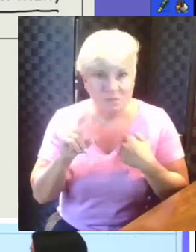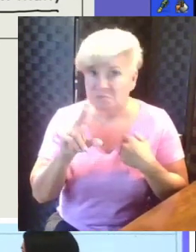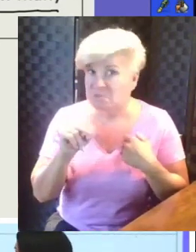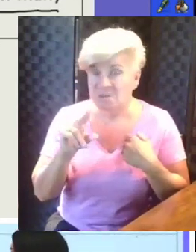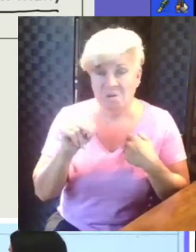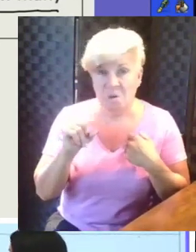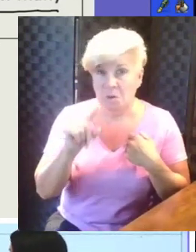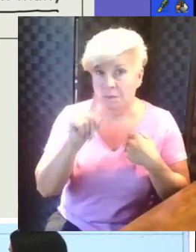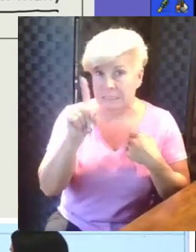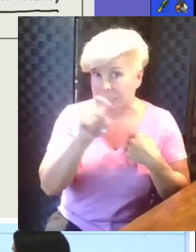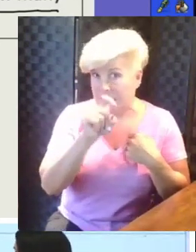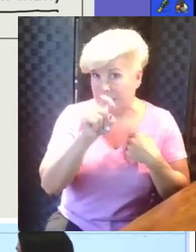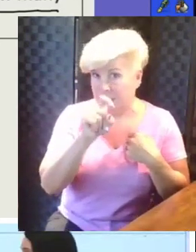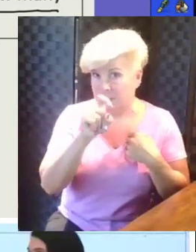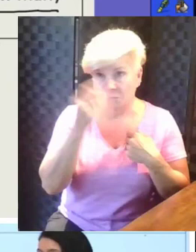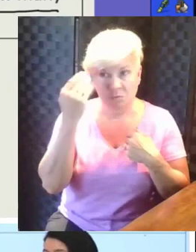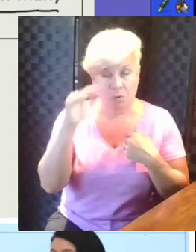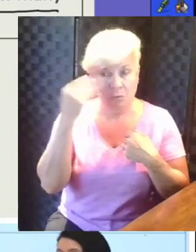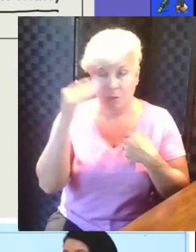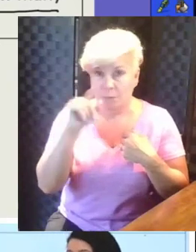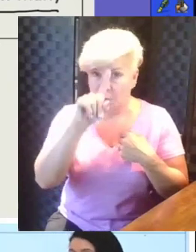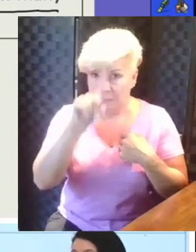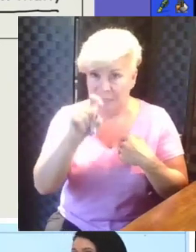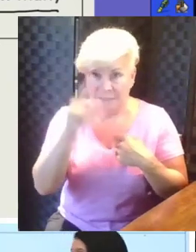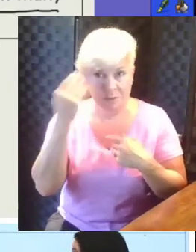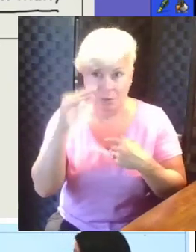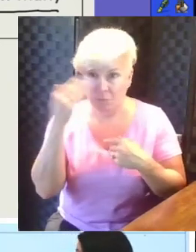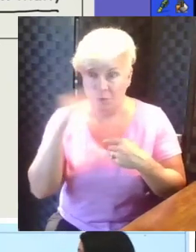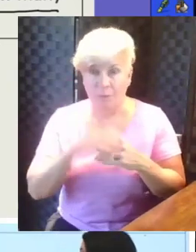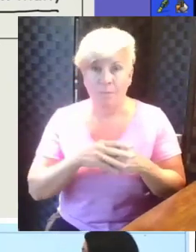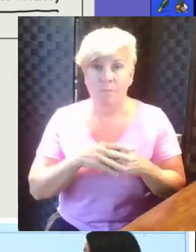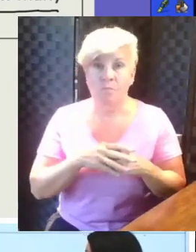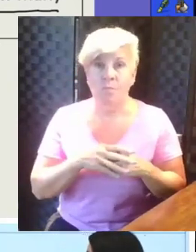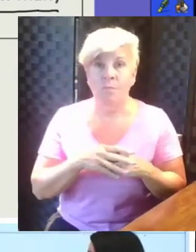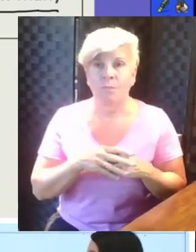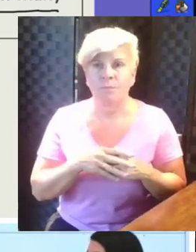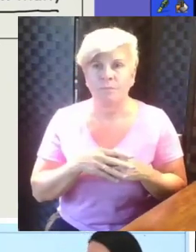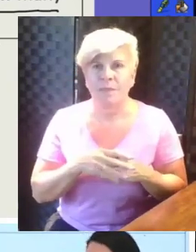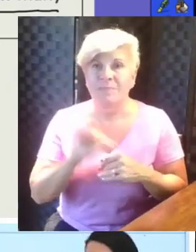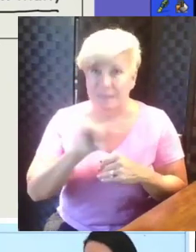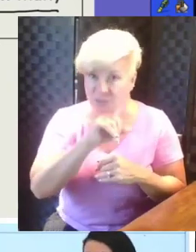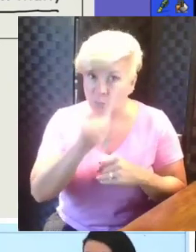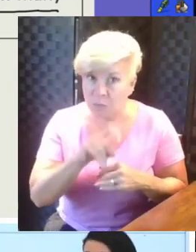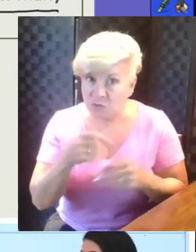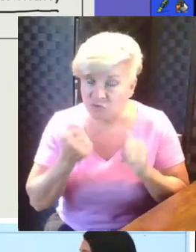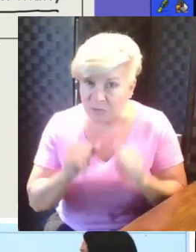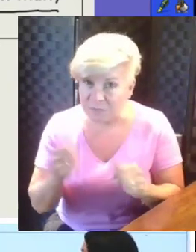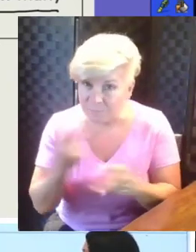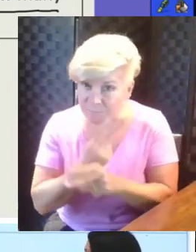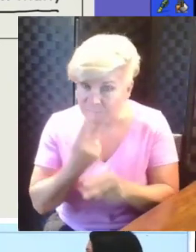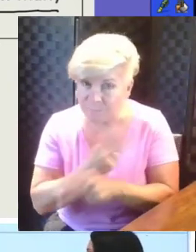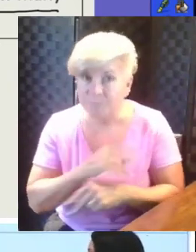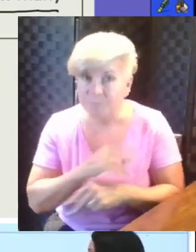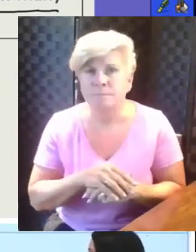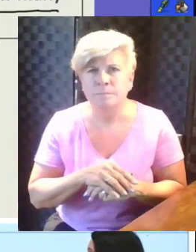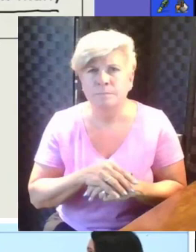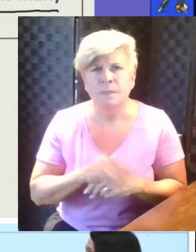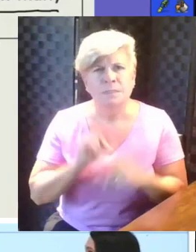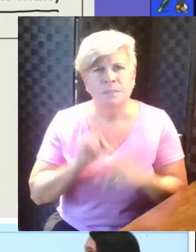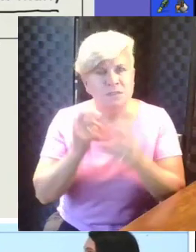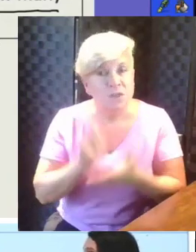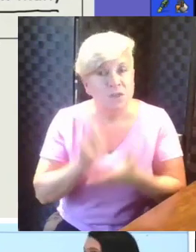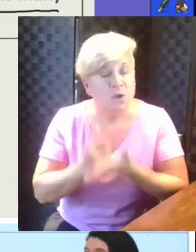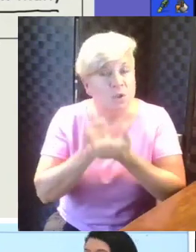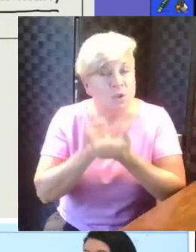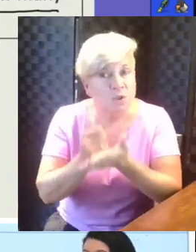No, we're going to put an X there because we don't know what that number is yet. That's the question we're trying to answer. But did it give us a